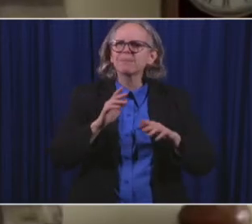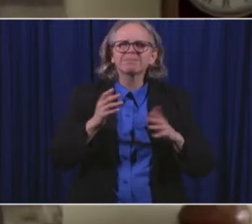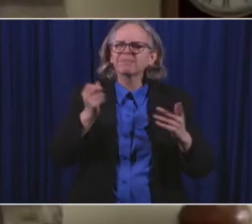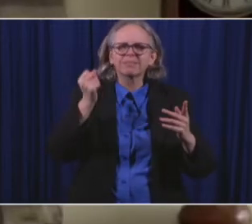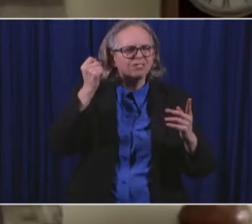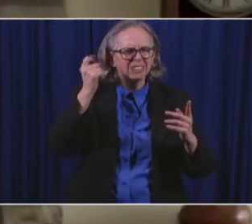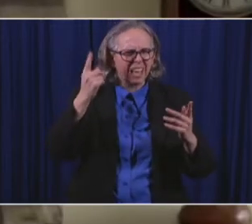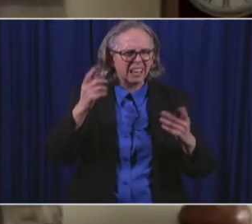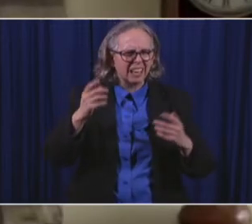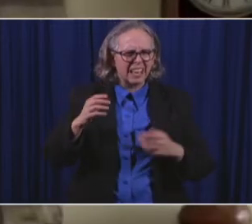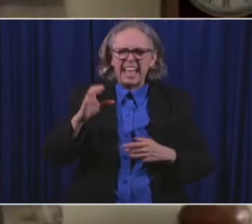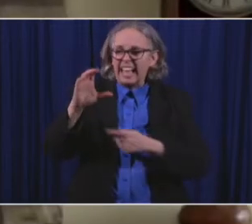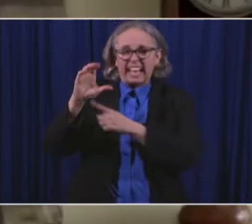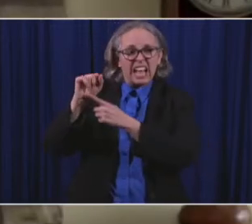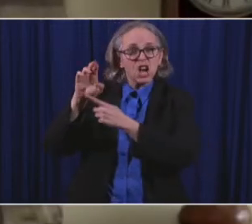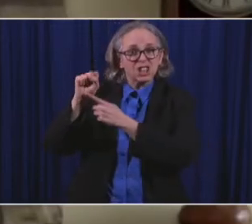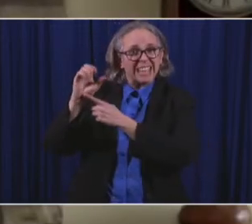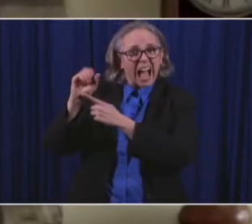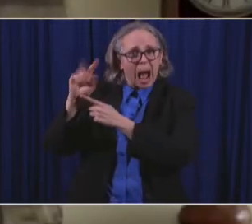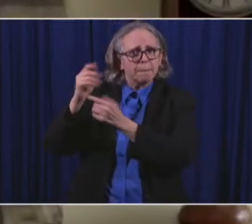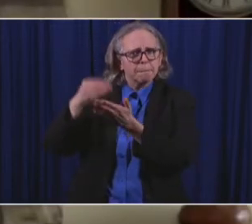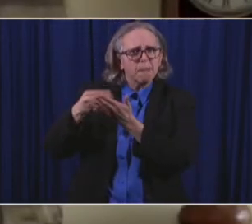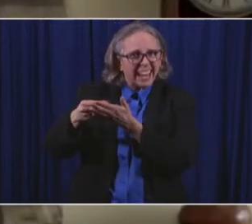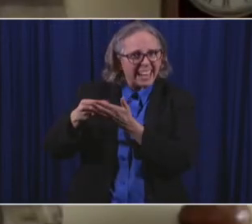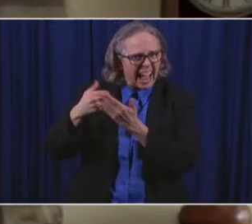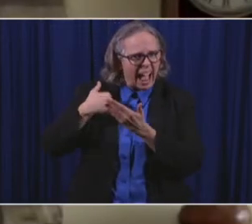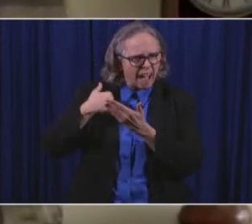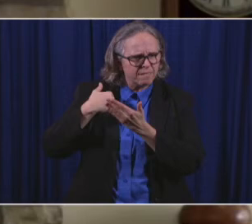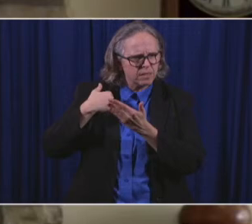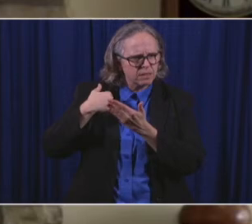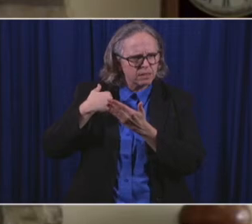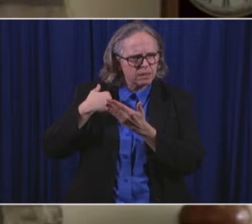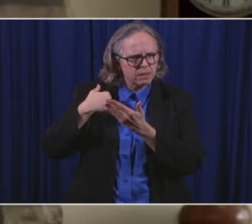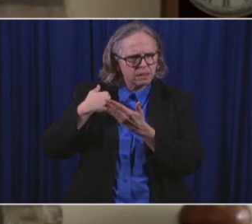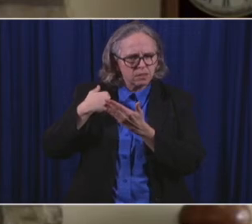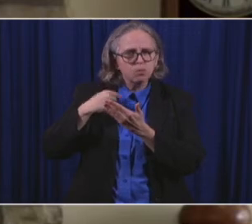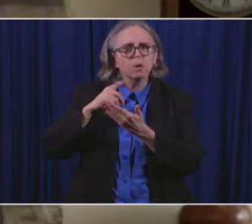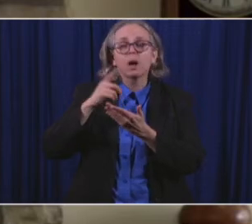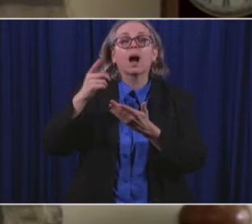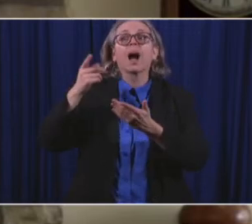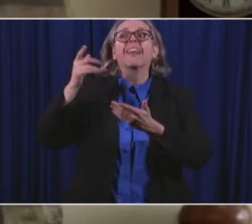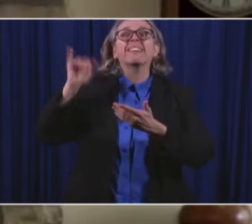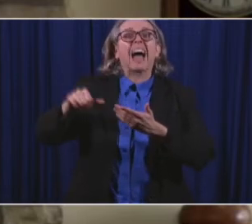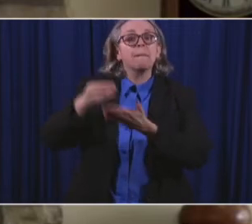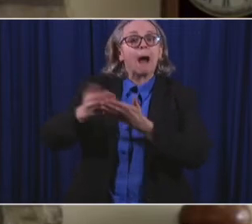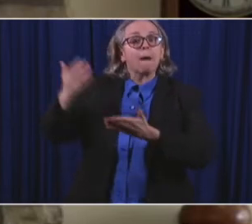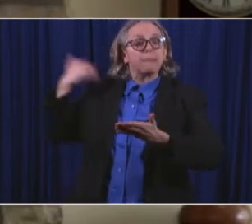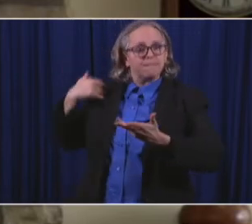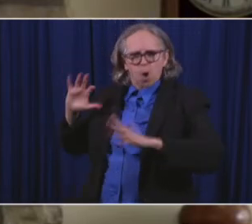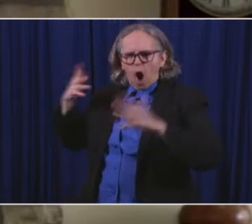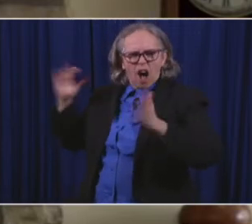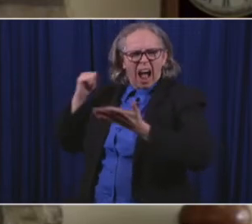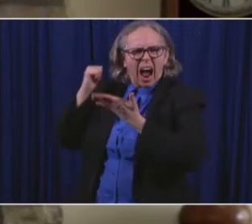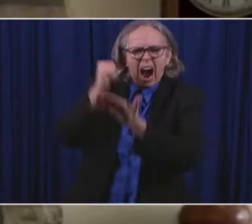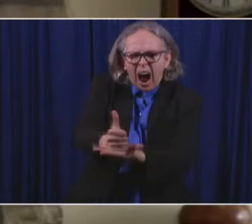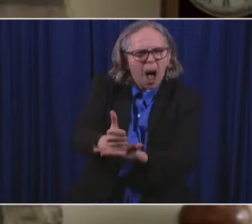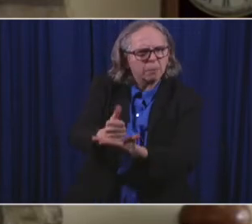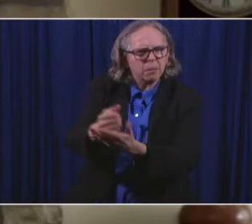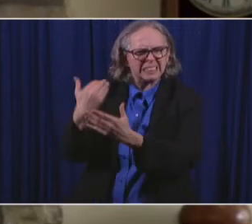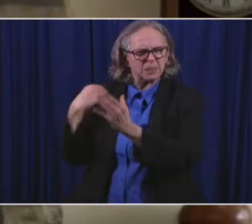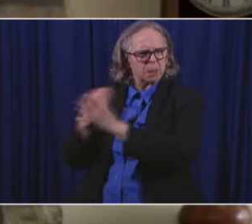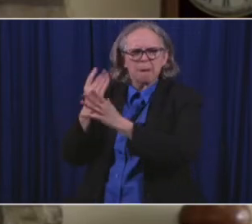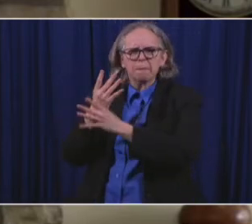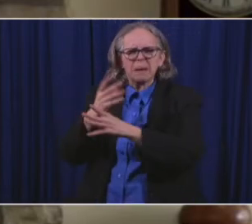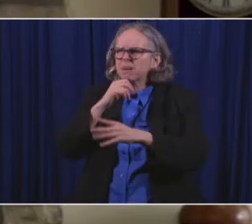dollars had, particularly in the spring when they came out. That kept some businesses going, kept people able to continue to